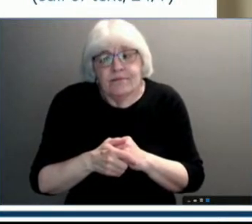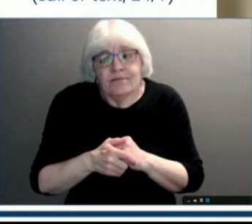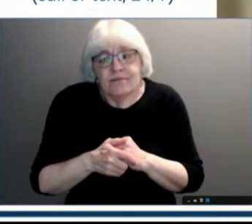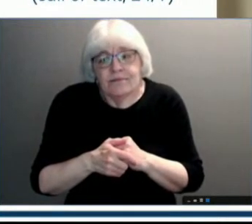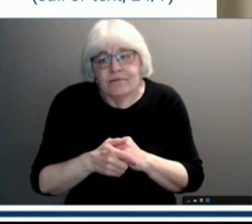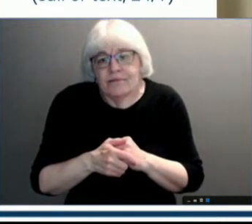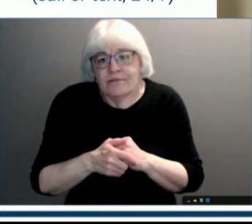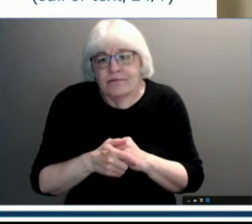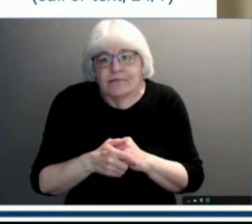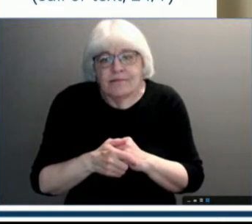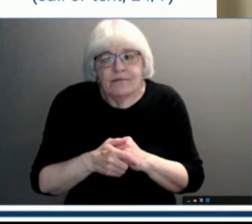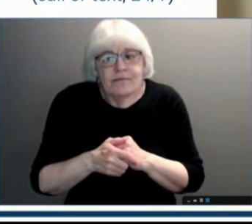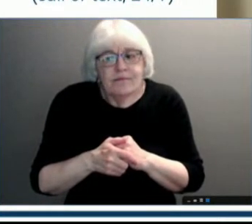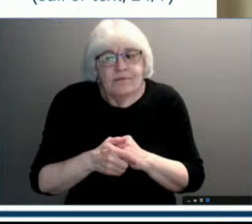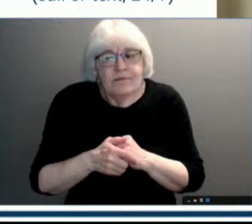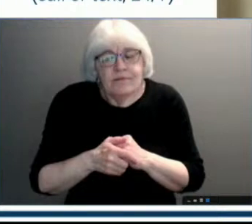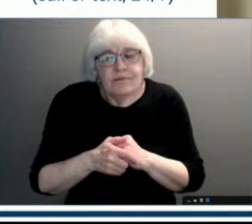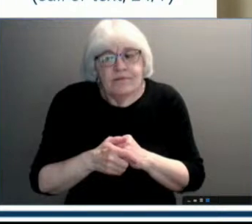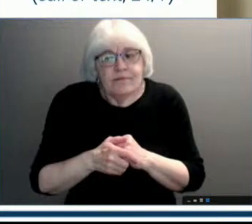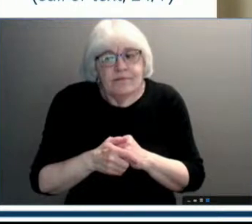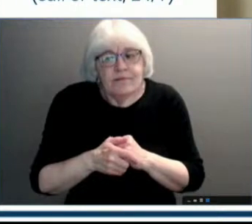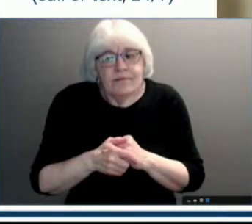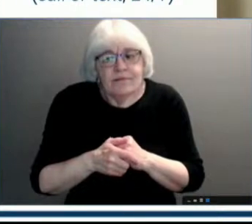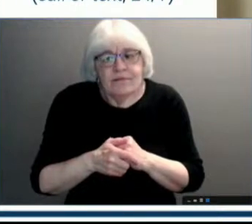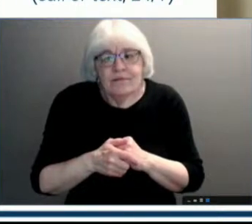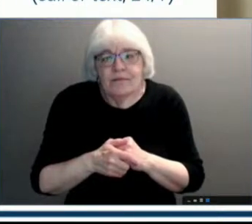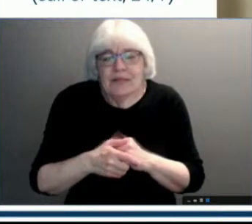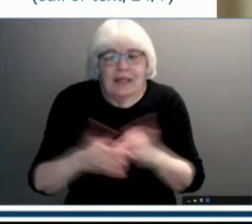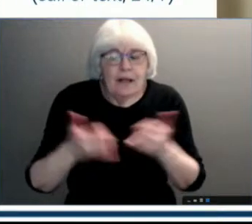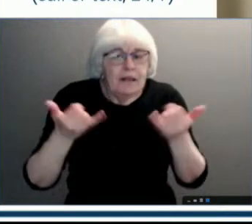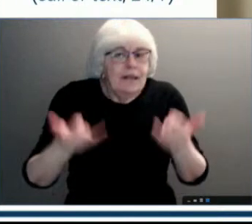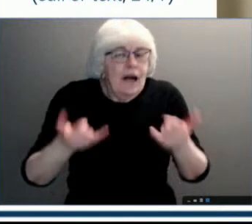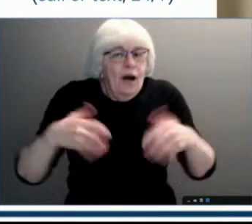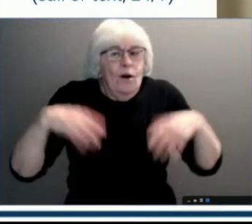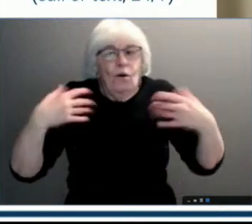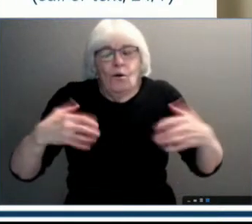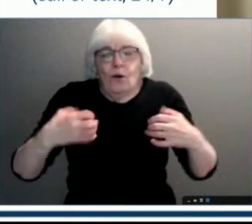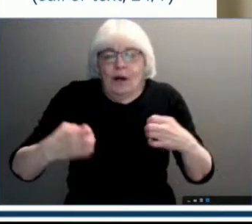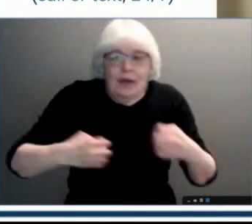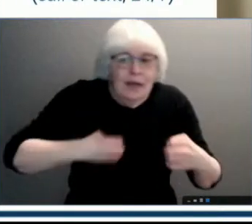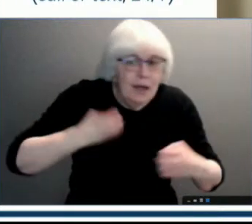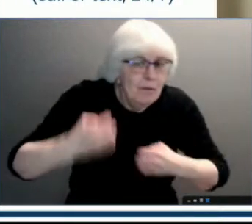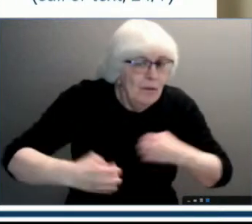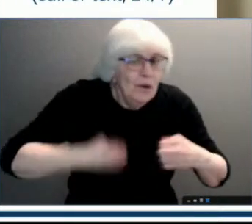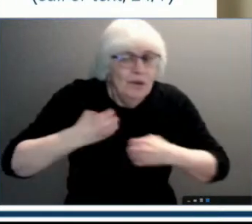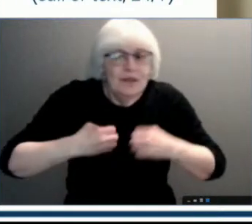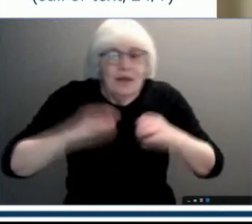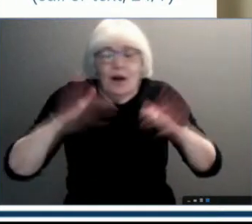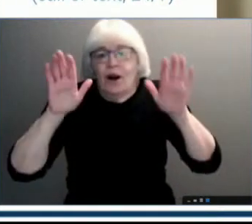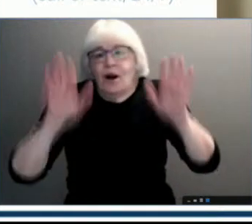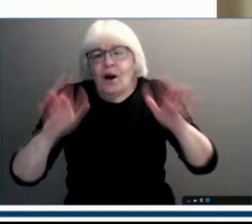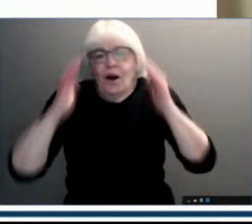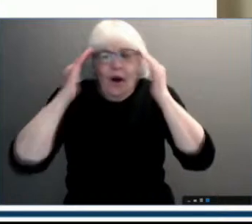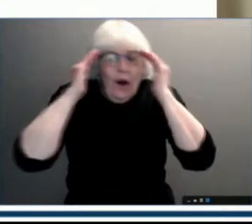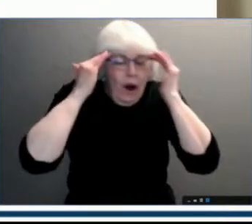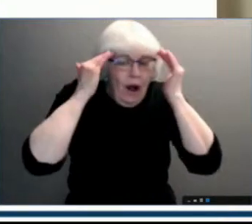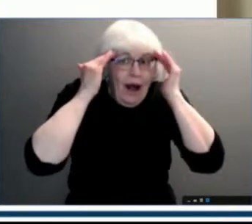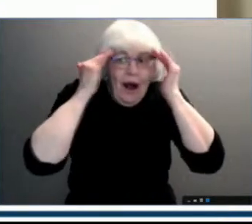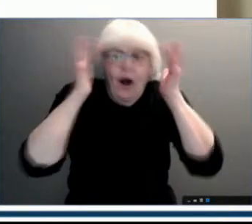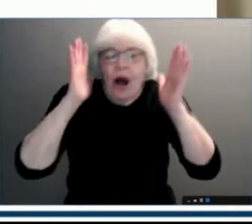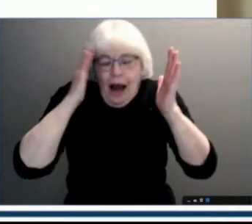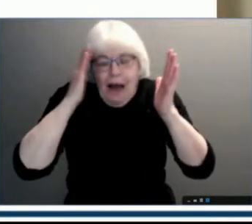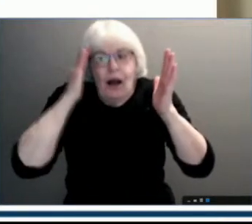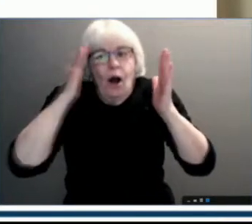in the air right now. I can tell you I feel it. I hear it. But please, please know that the team at Public